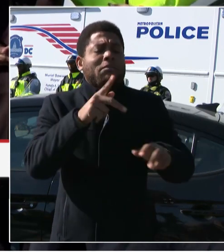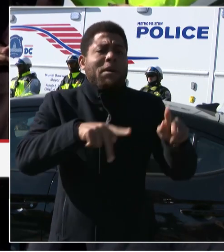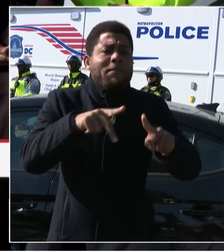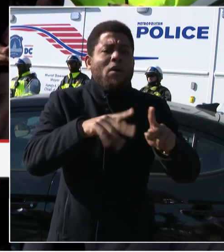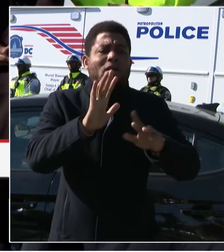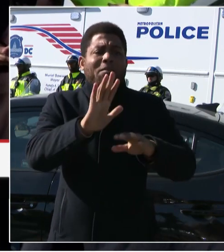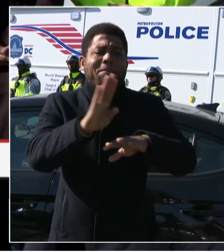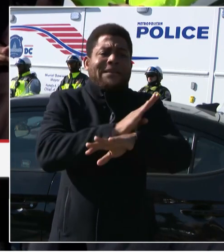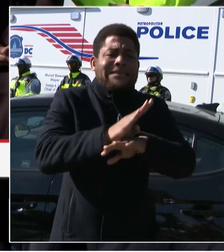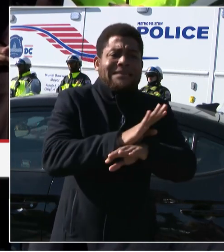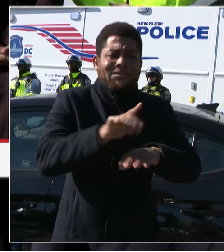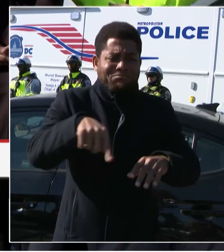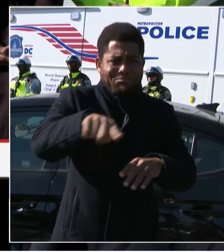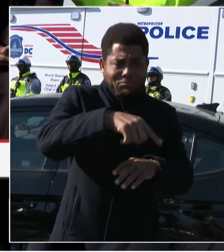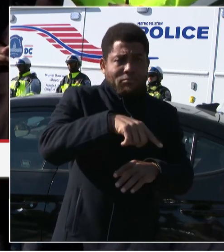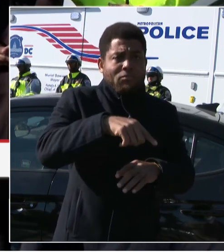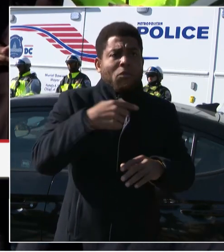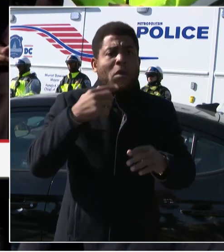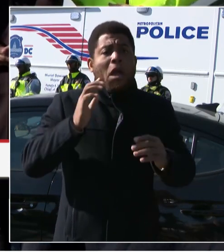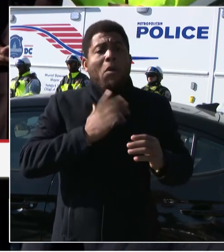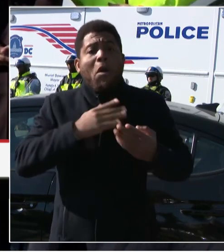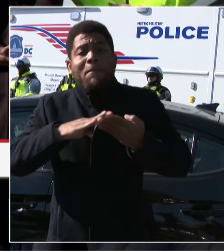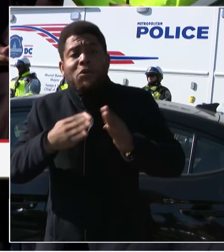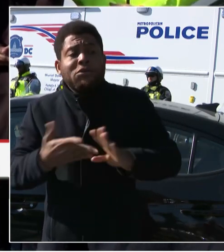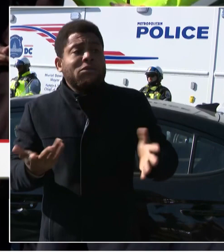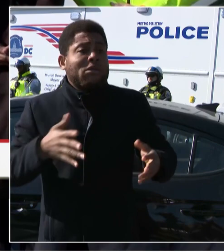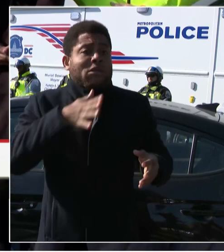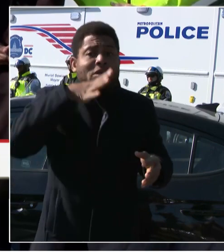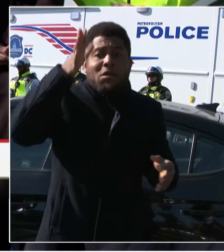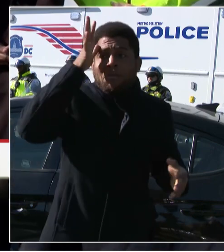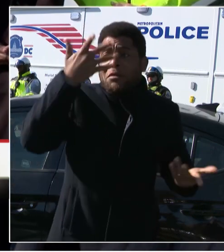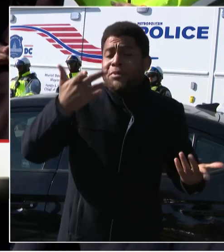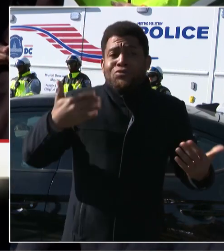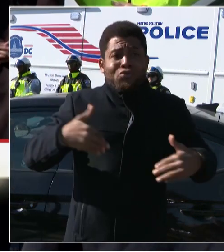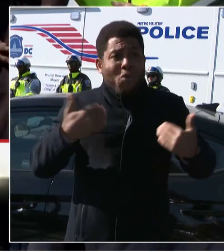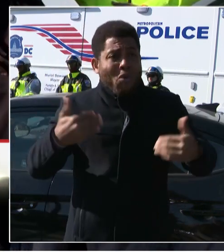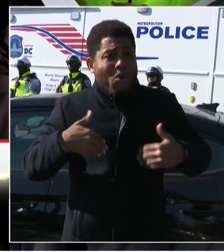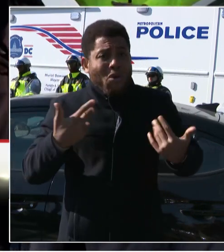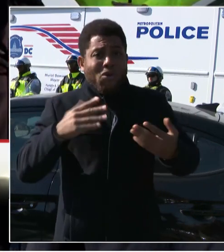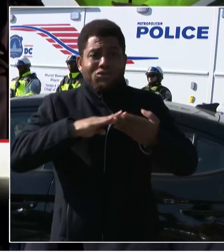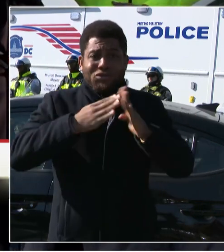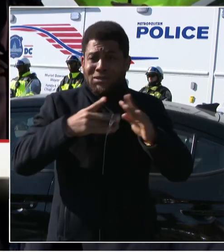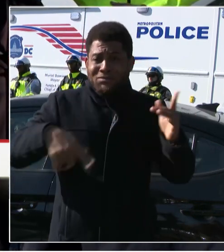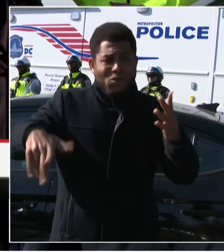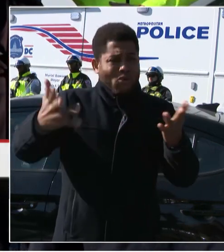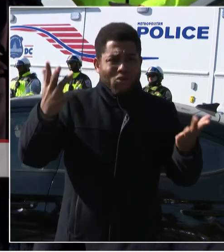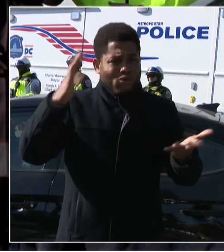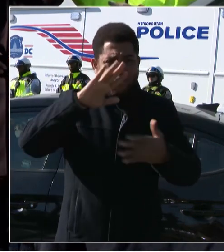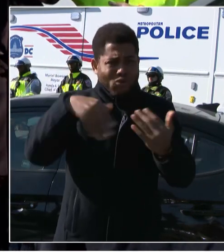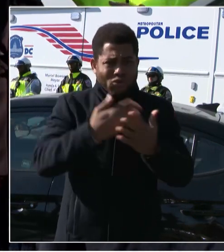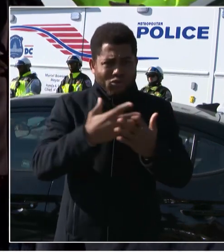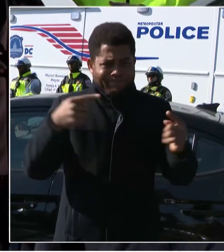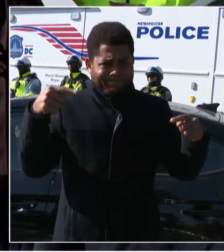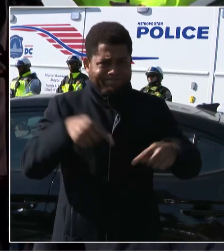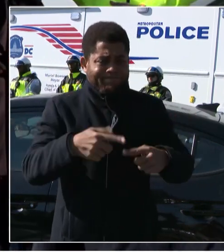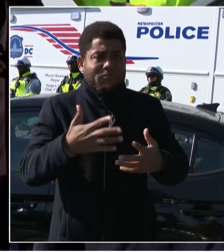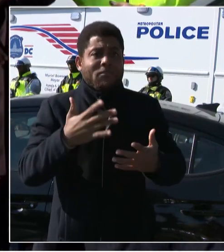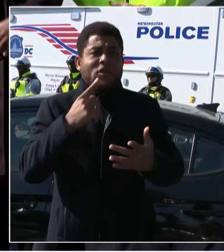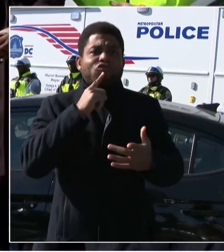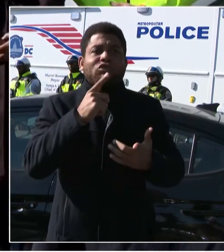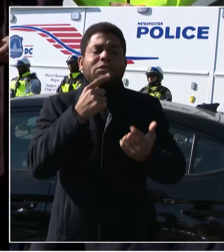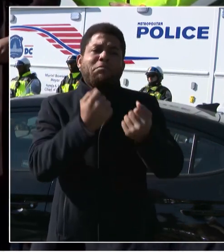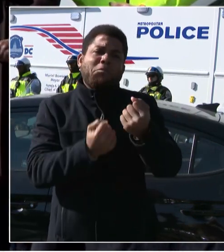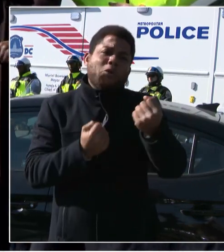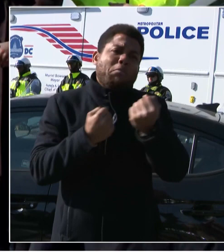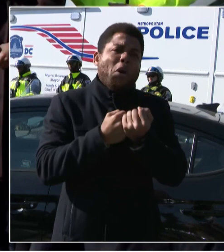community, the parents, the youth, and the city, develop the infrastructure to support the trauma and environmental